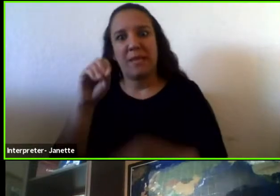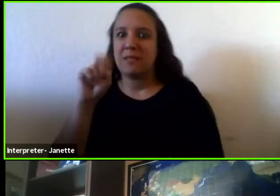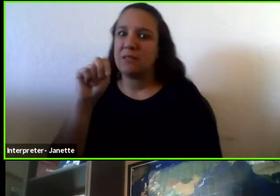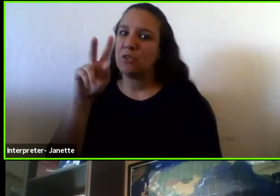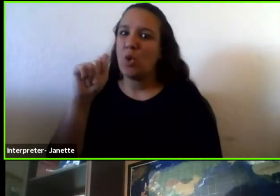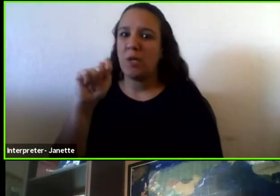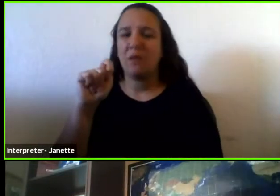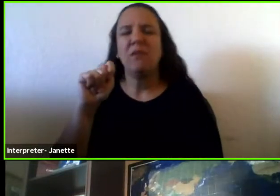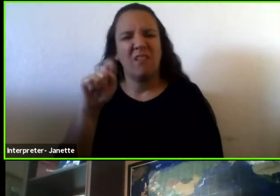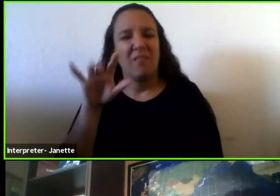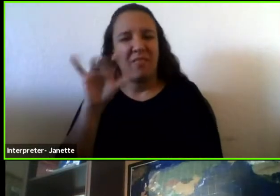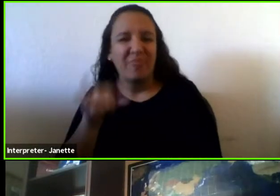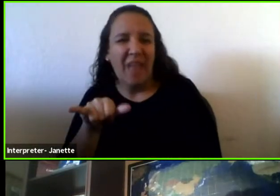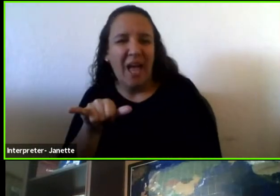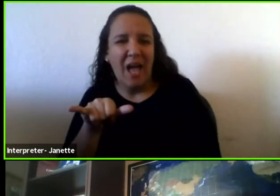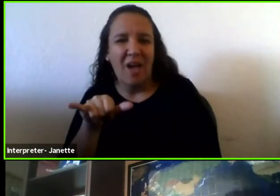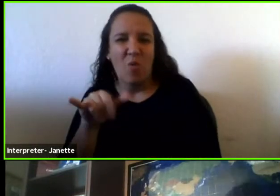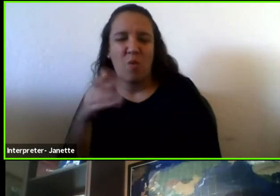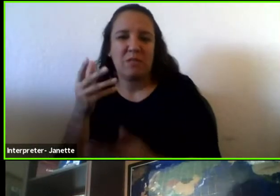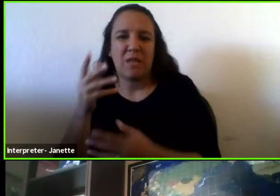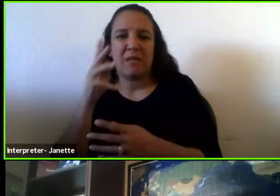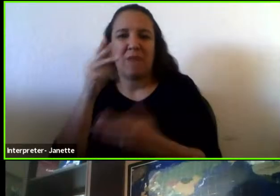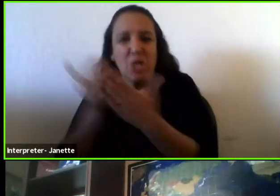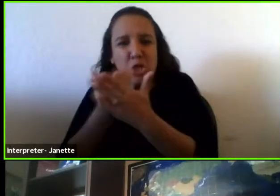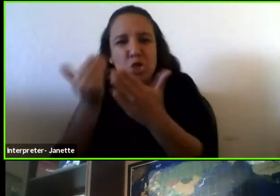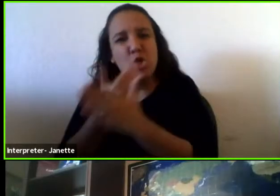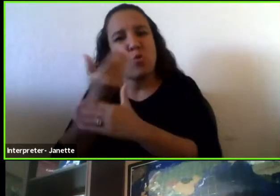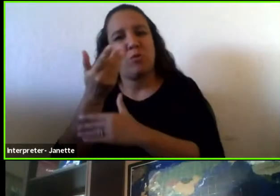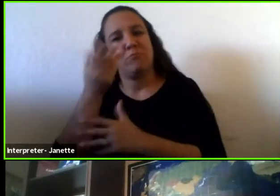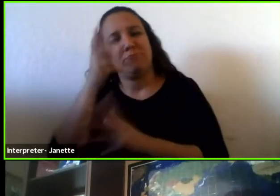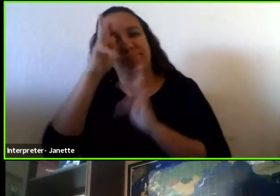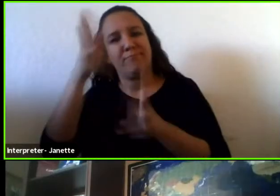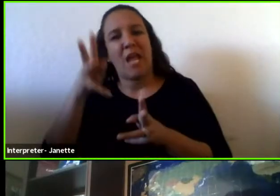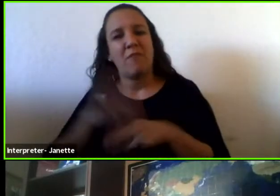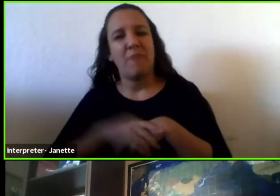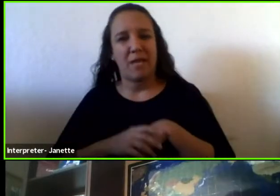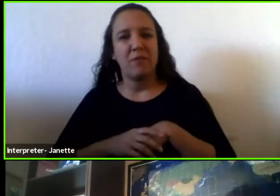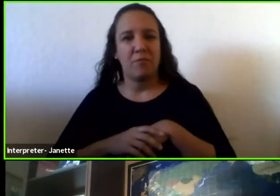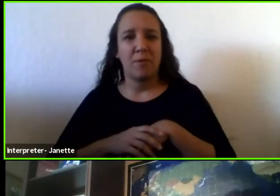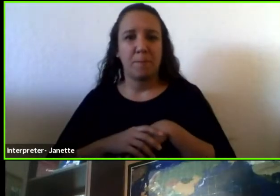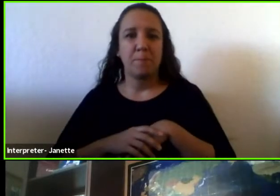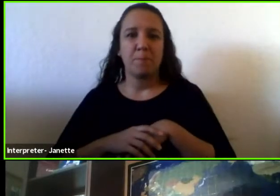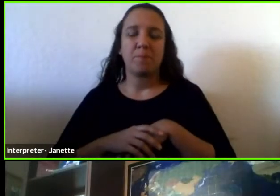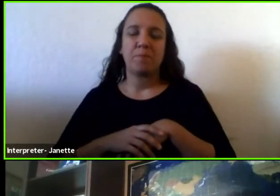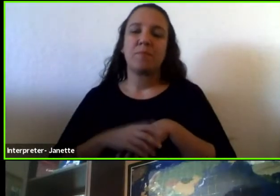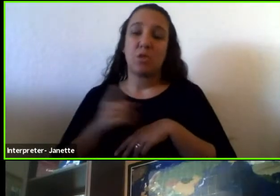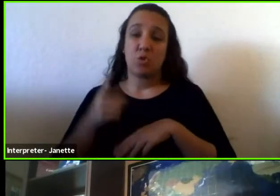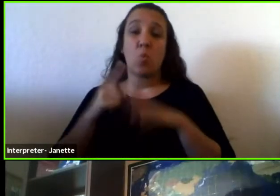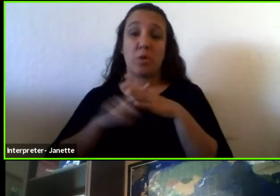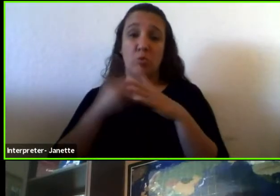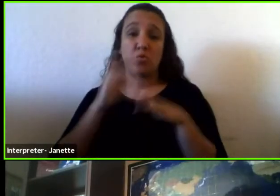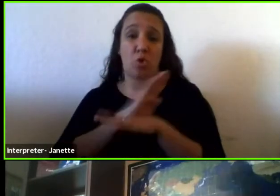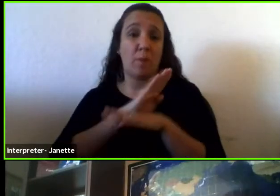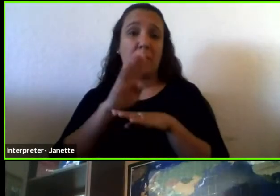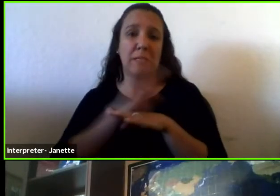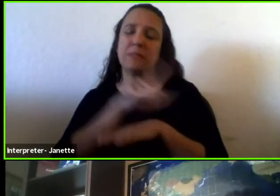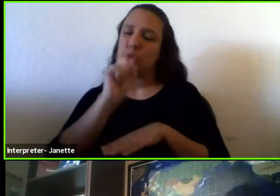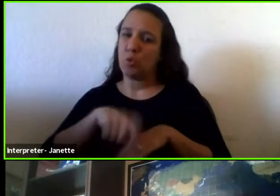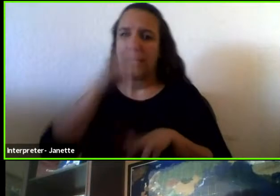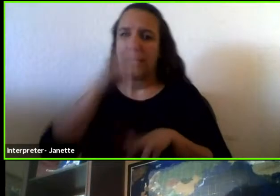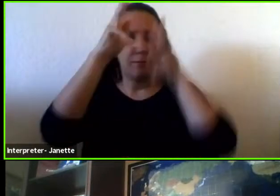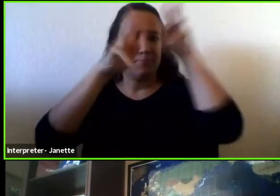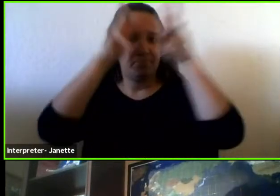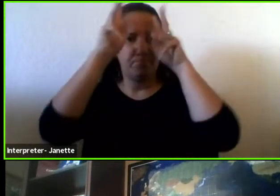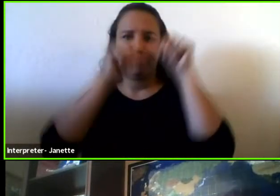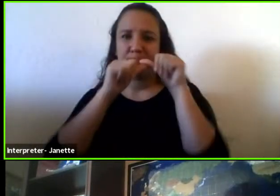be thinking on your feet and going back to your first love when you became a business owner when you started. So thank you for sharing that.